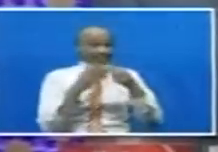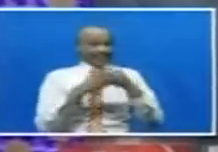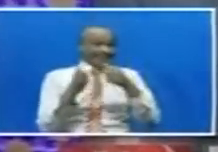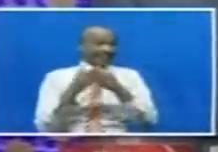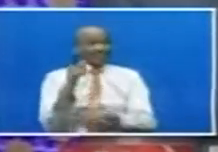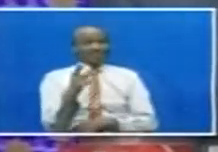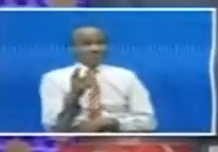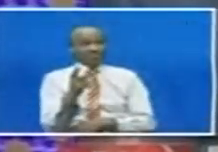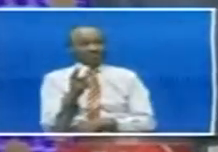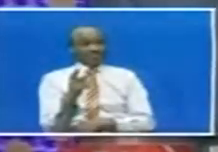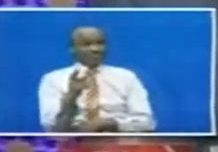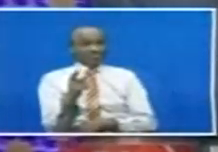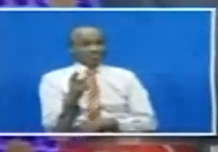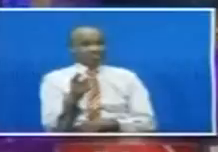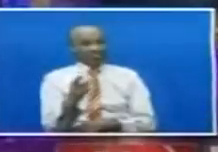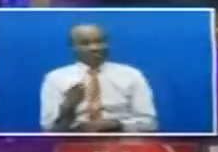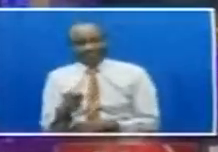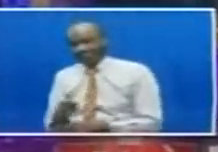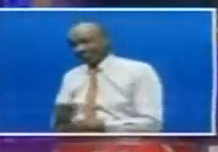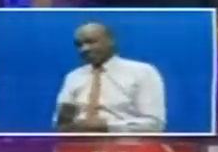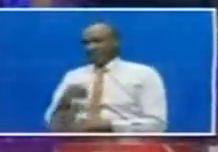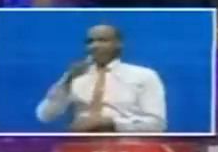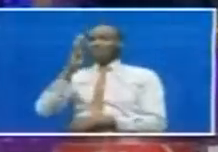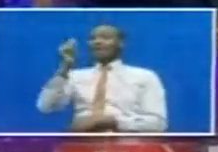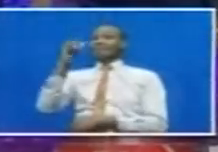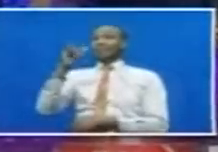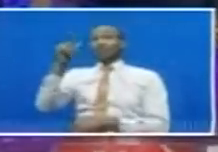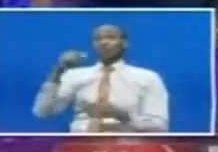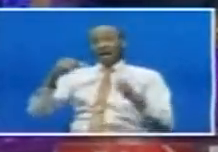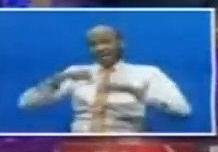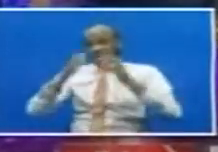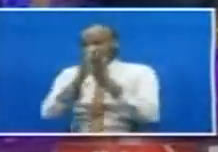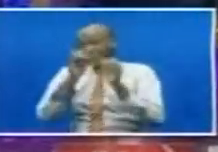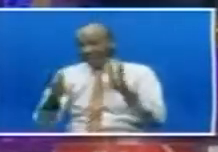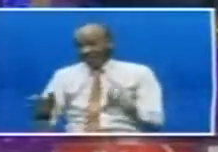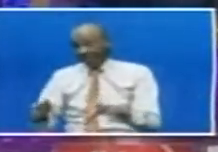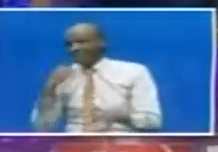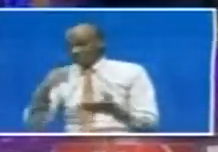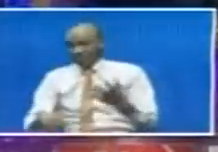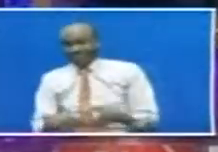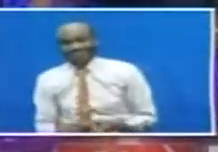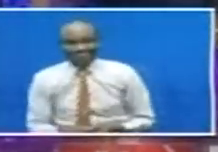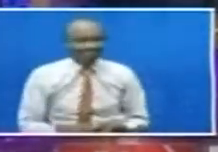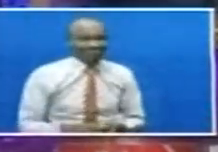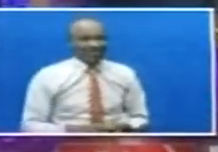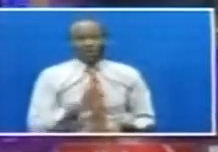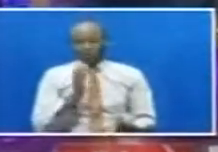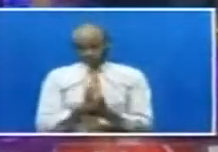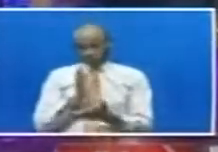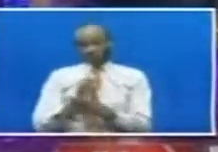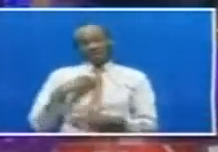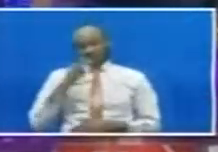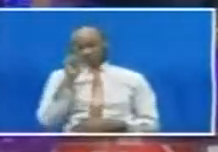1999. What I'm talking about. Betty, your thoughts? You disagree with him? In part, because I think you have to look